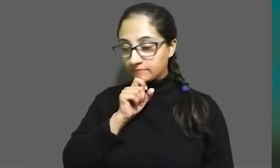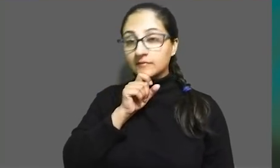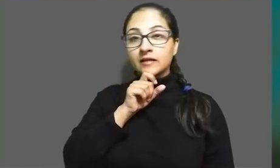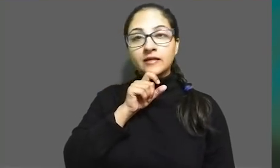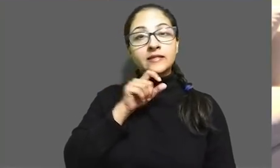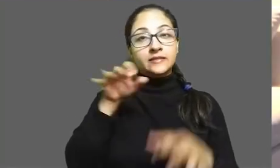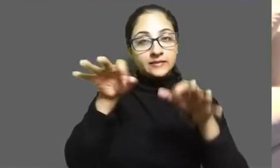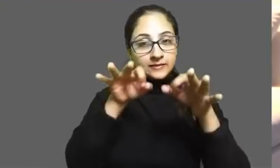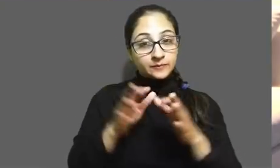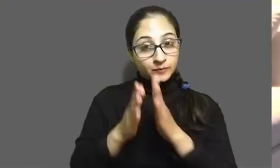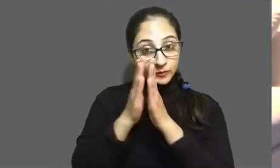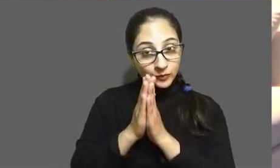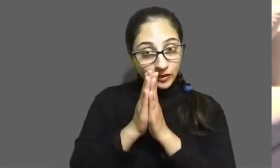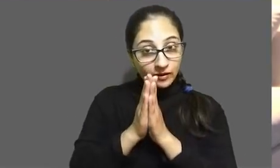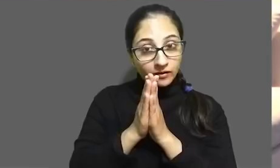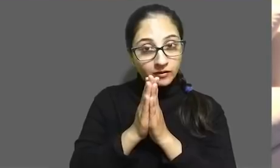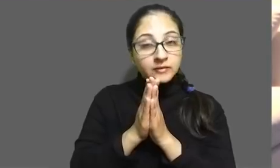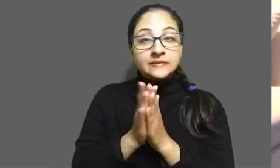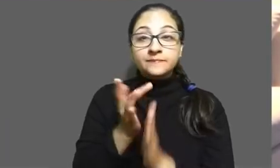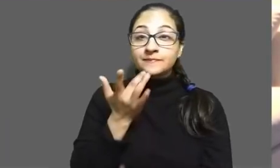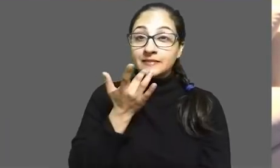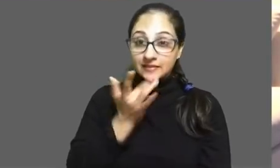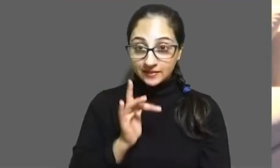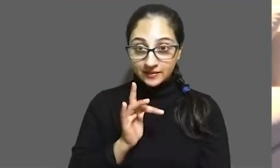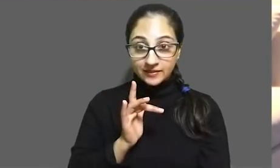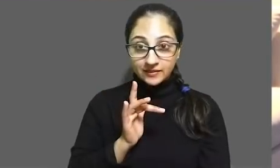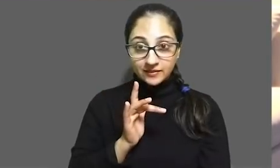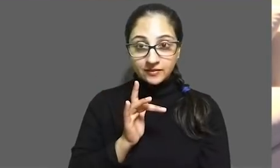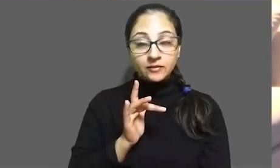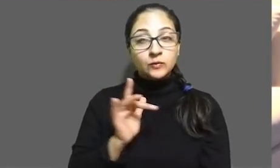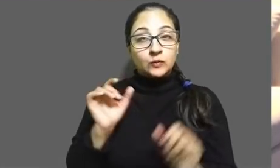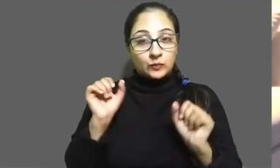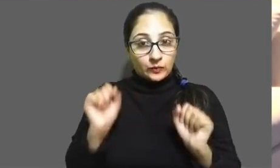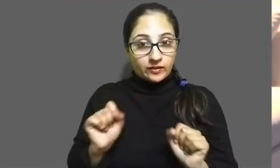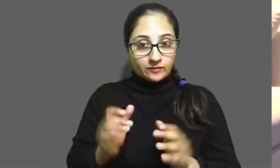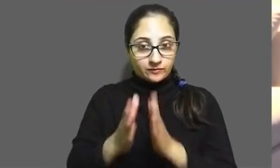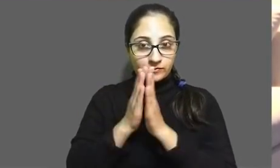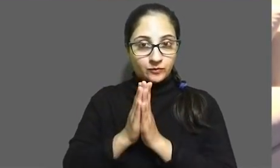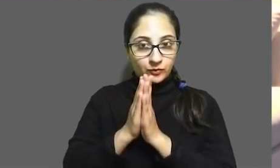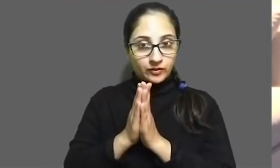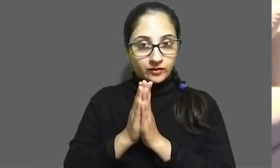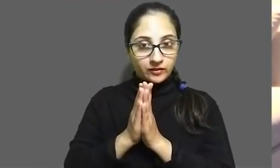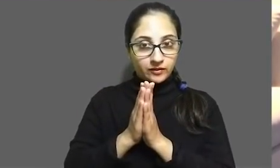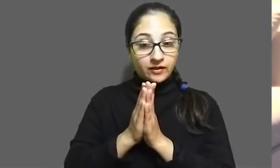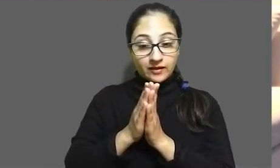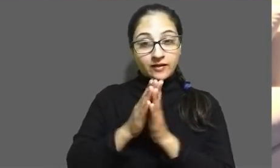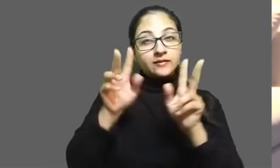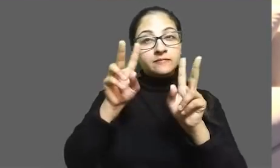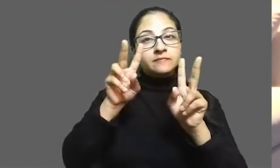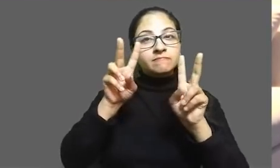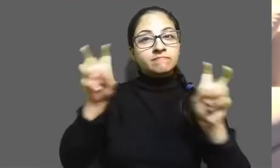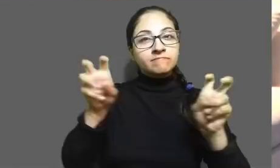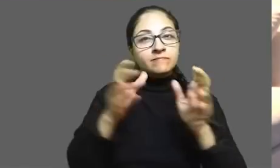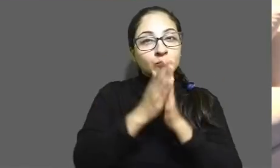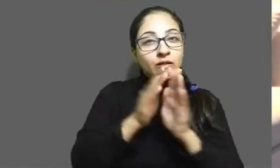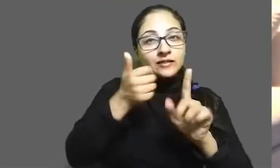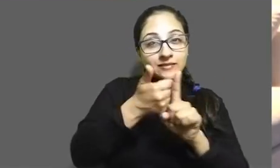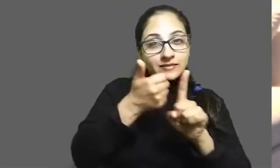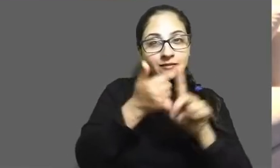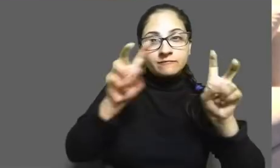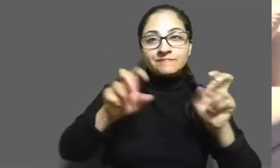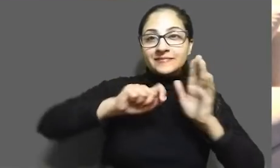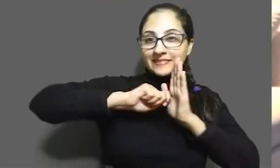words. Indeed. In fact, Hazrat Ali alayhi salam describes prayer as a